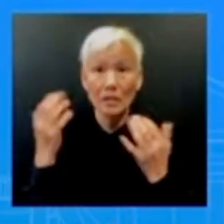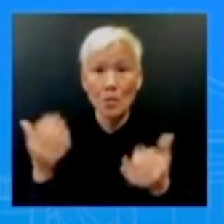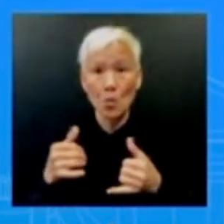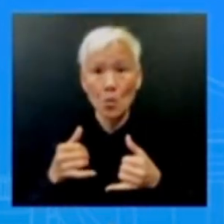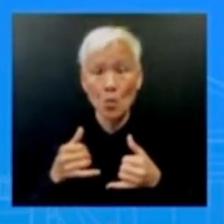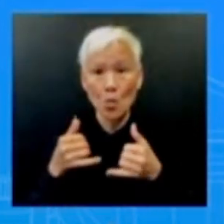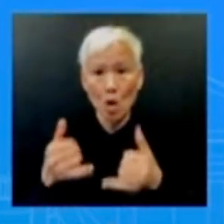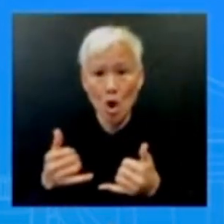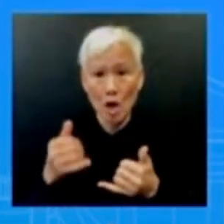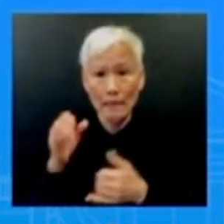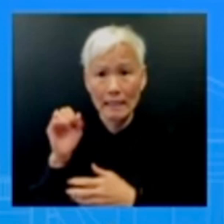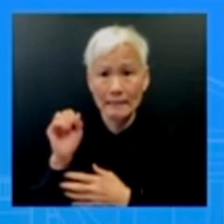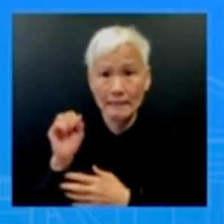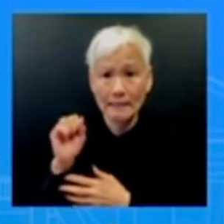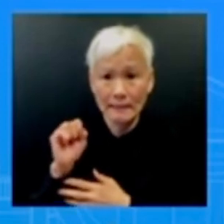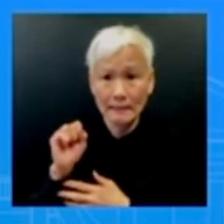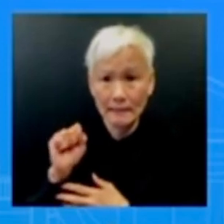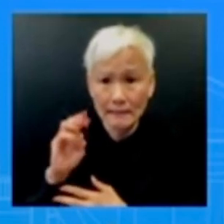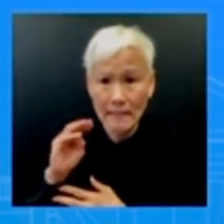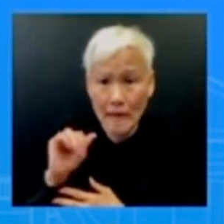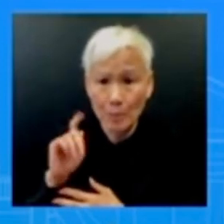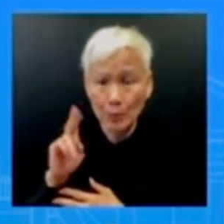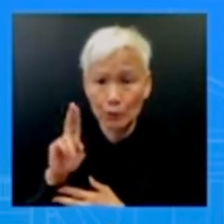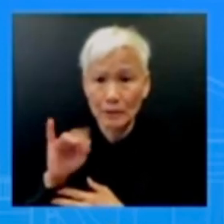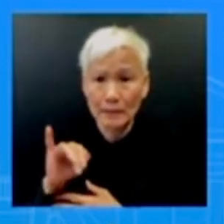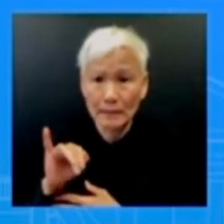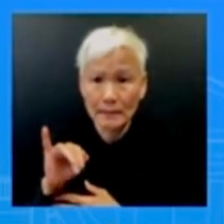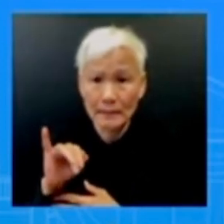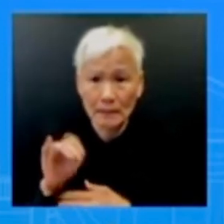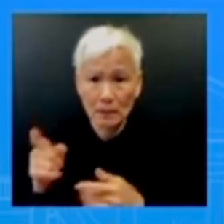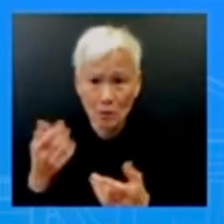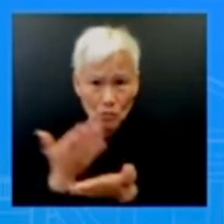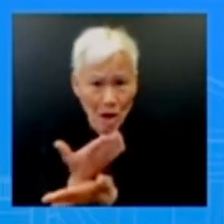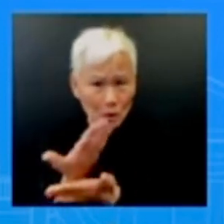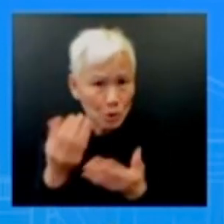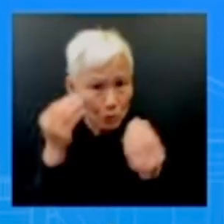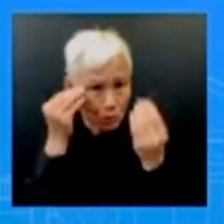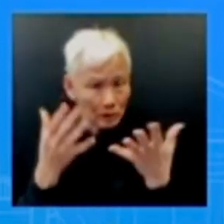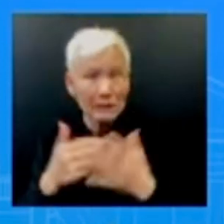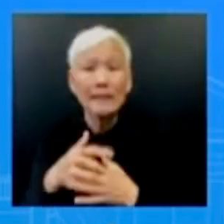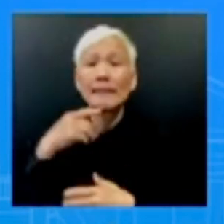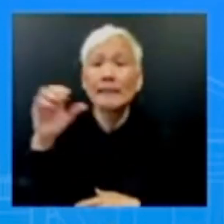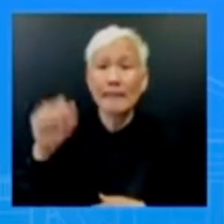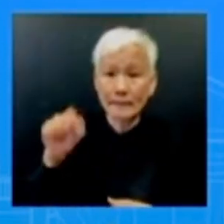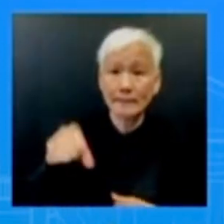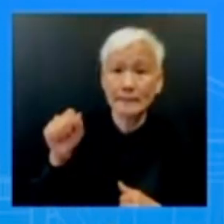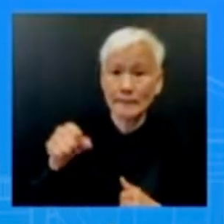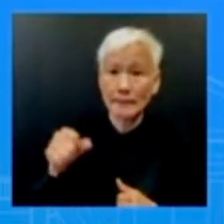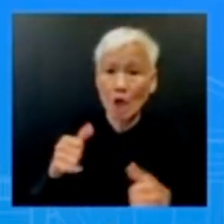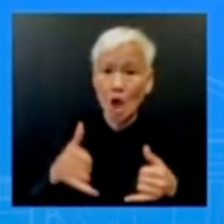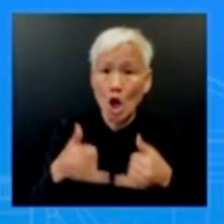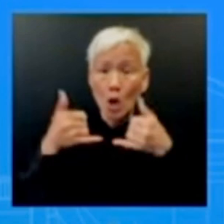some information to share with all of you. That's the awards that are happening tomorrow.